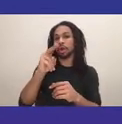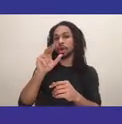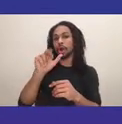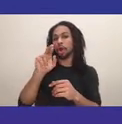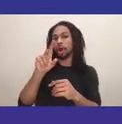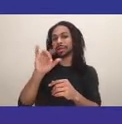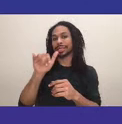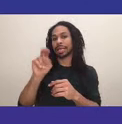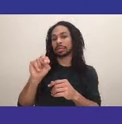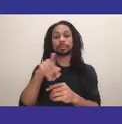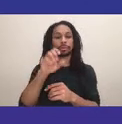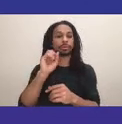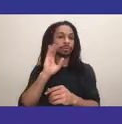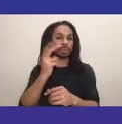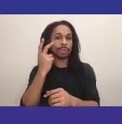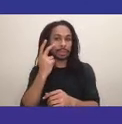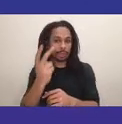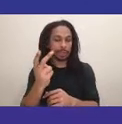come.